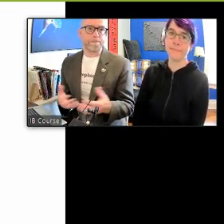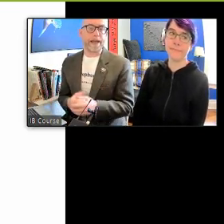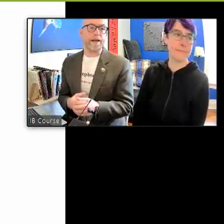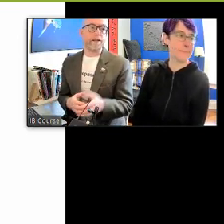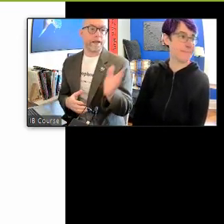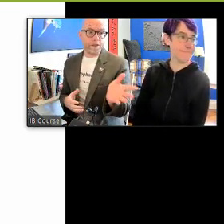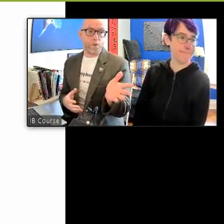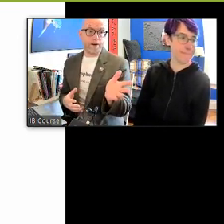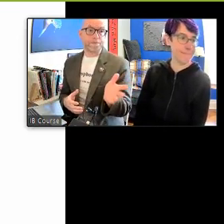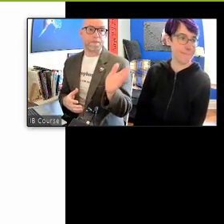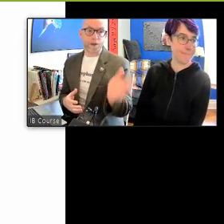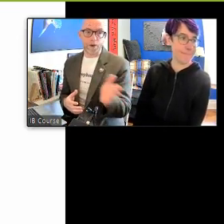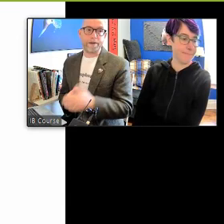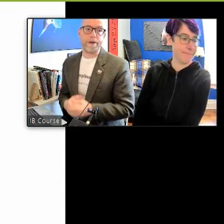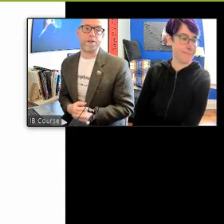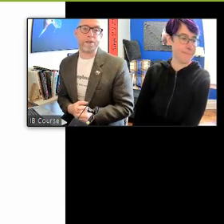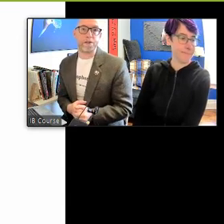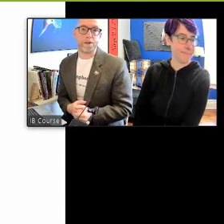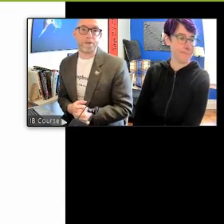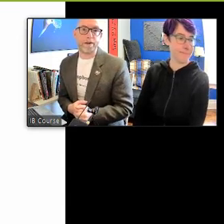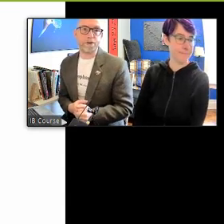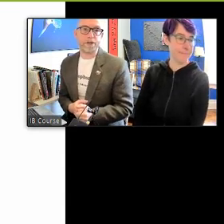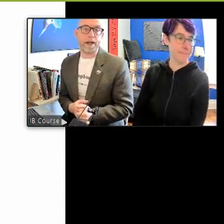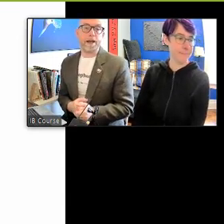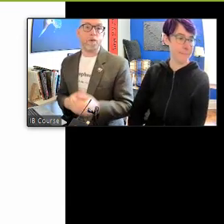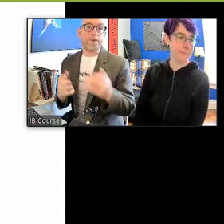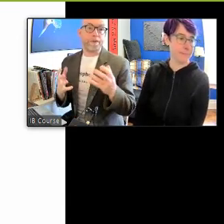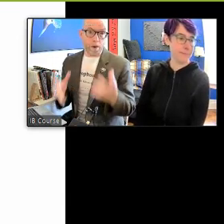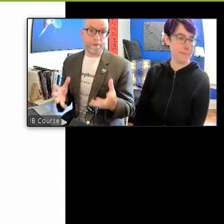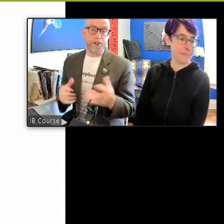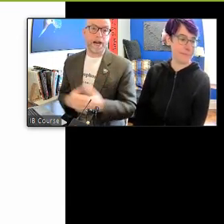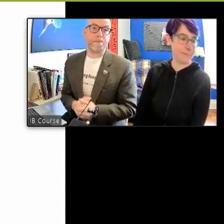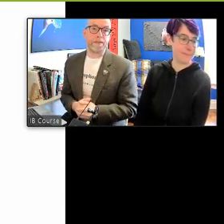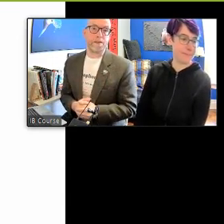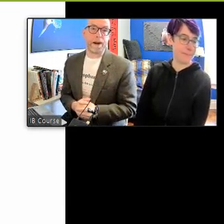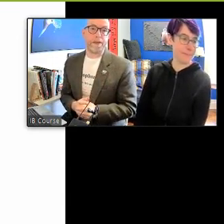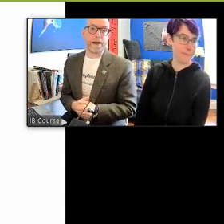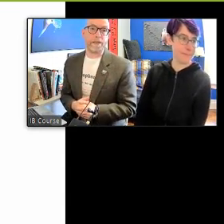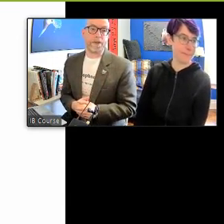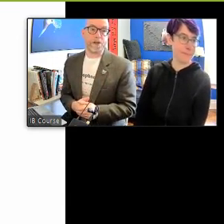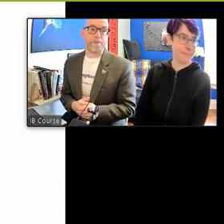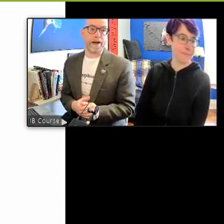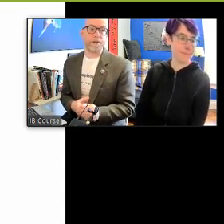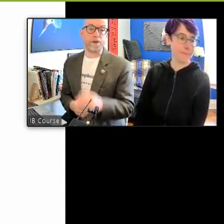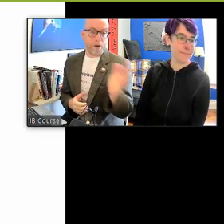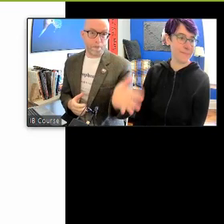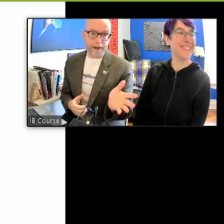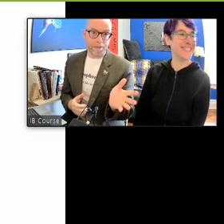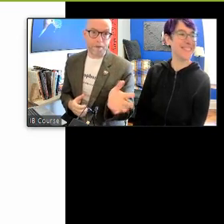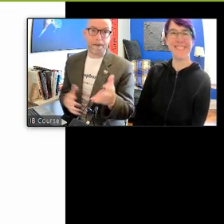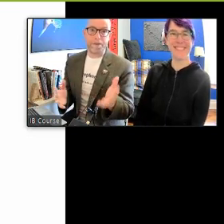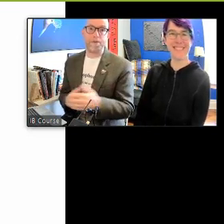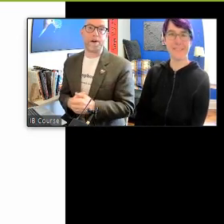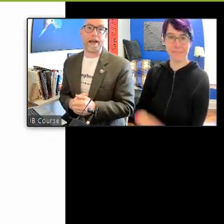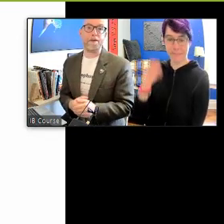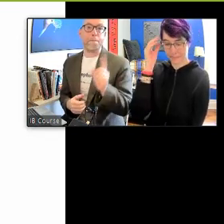stories. And in this one, Great Adventures in the Search for Evolution, one of the chapters is about the ice fish. So you can buy the